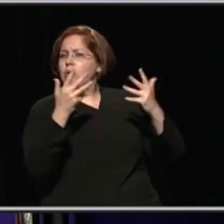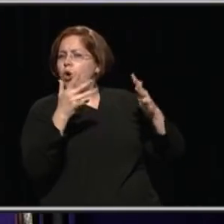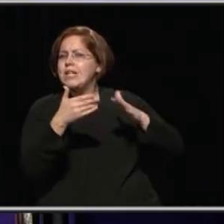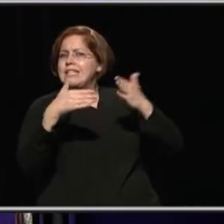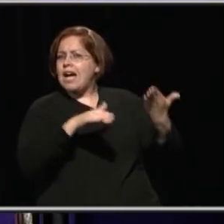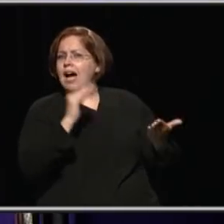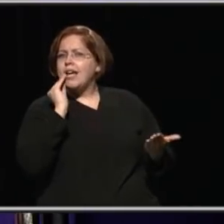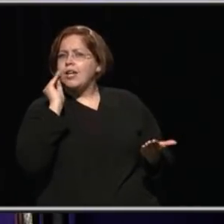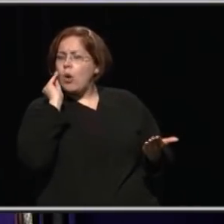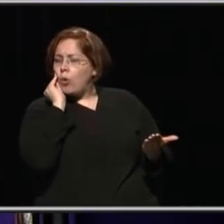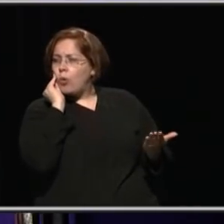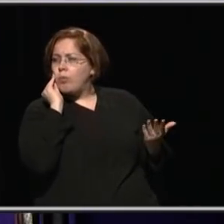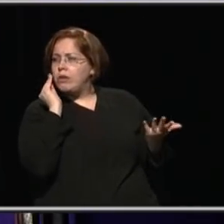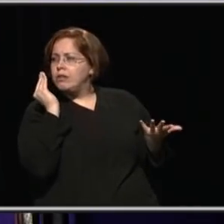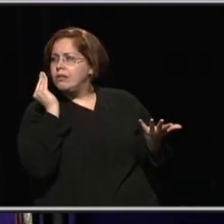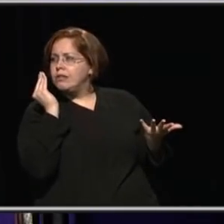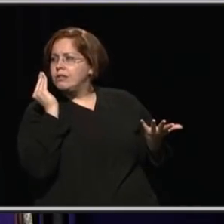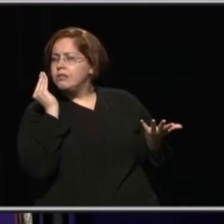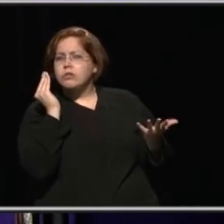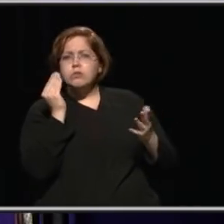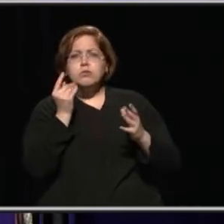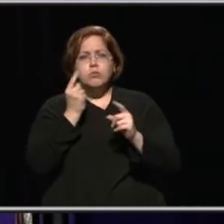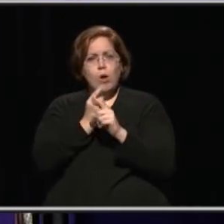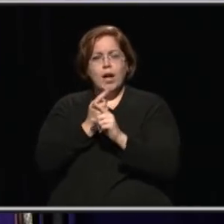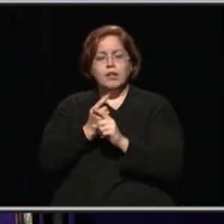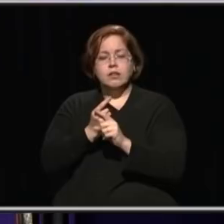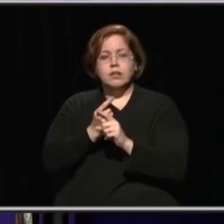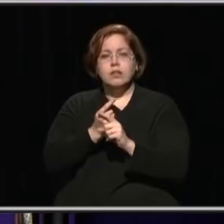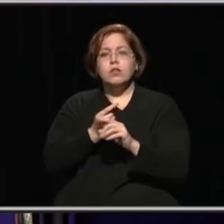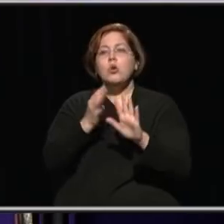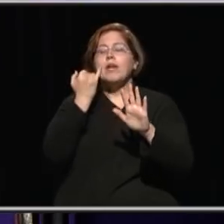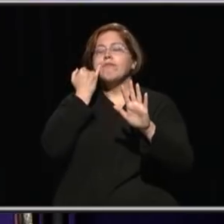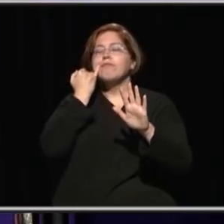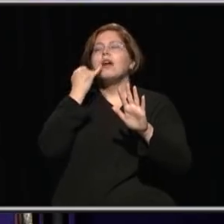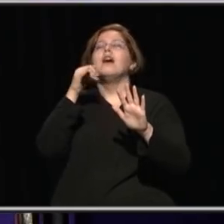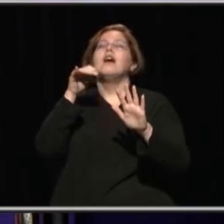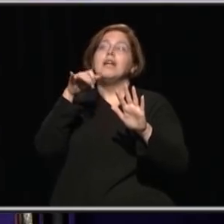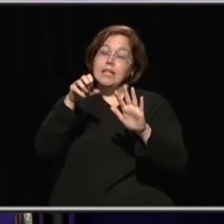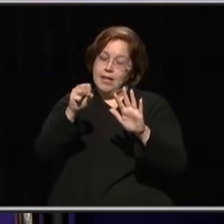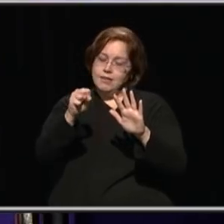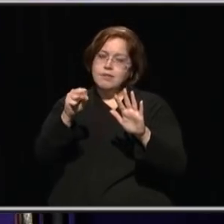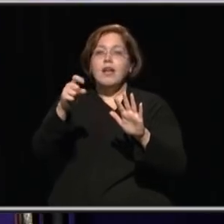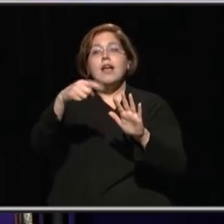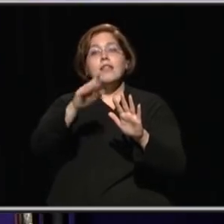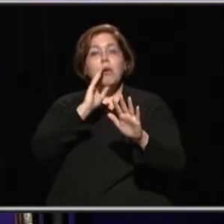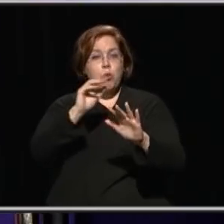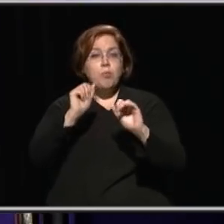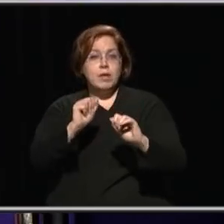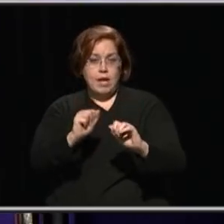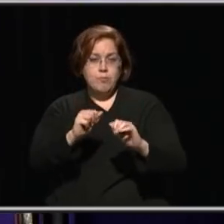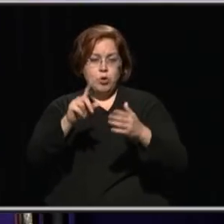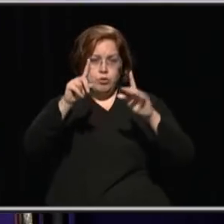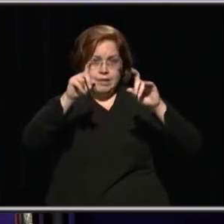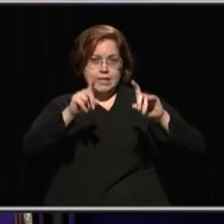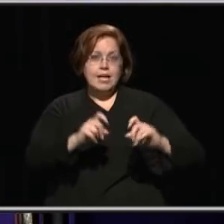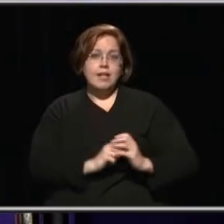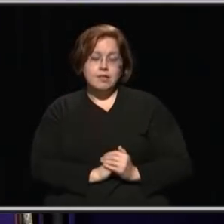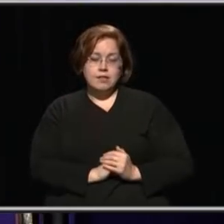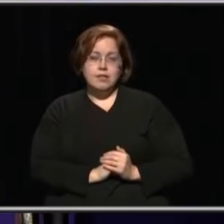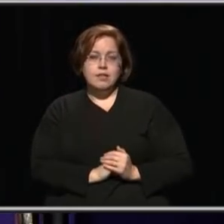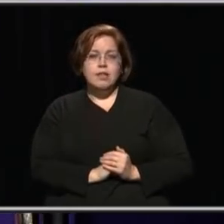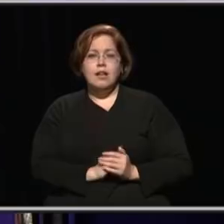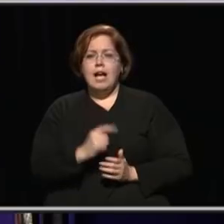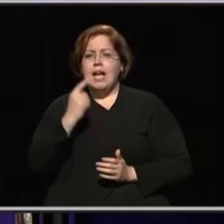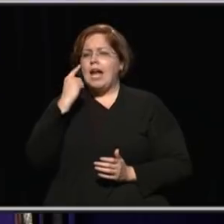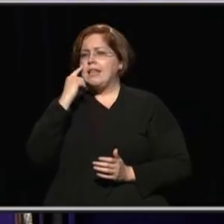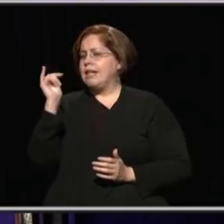at home, Right, so if yes, they will absolutely be able to do that. And I